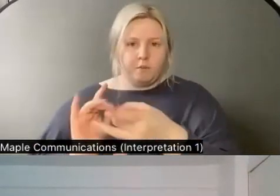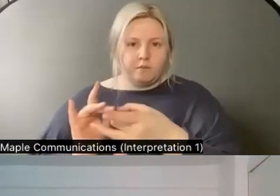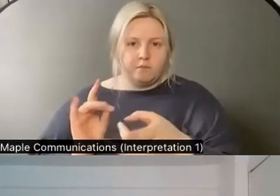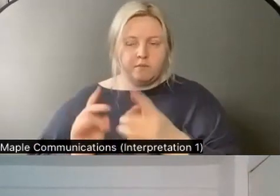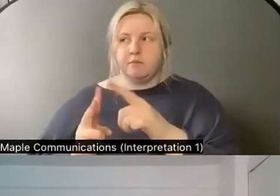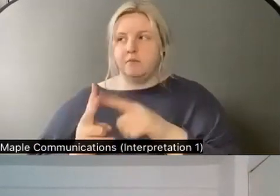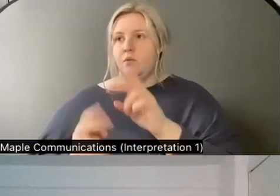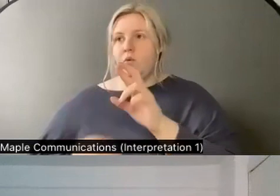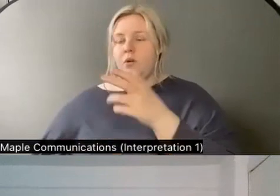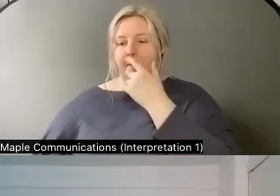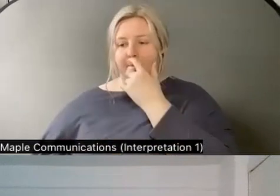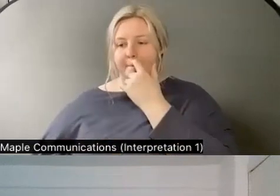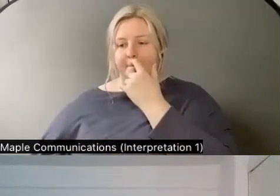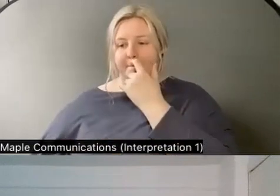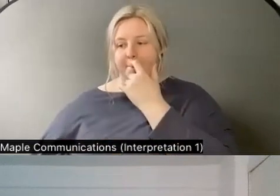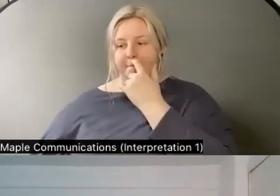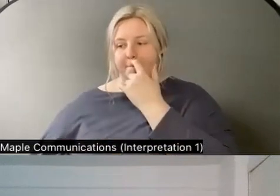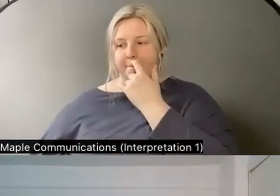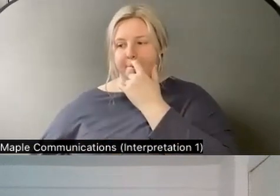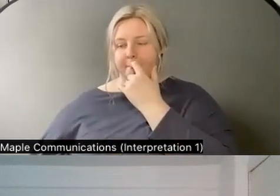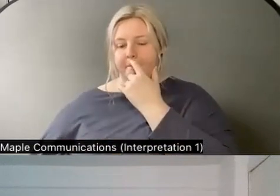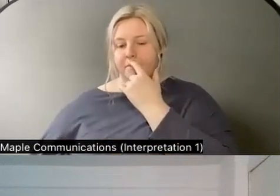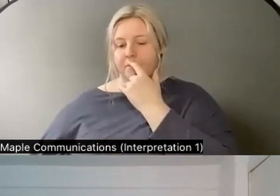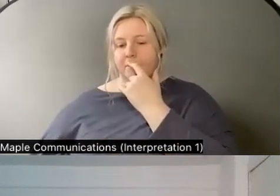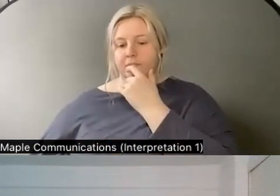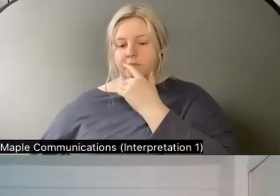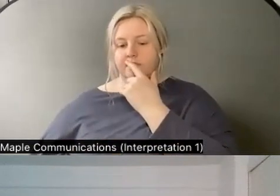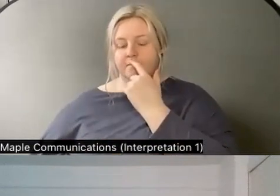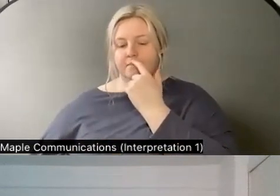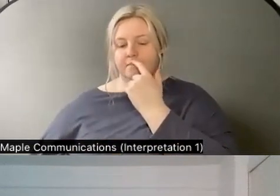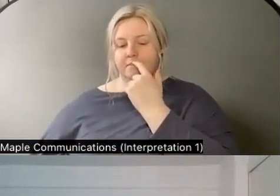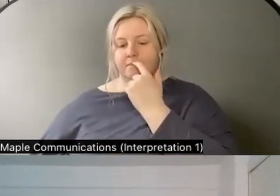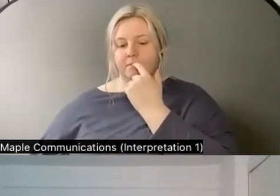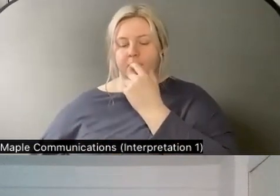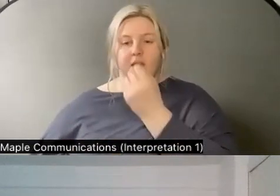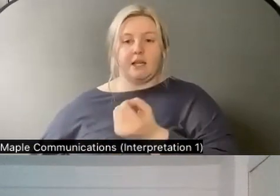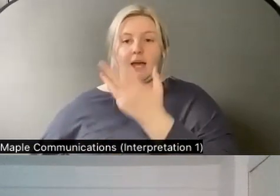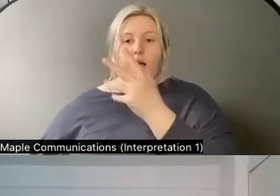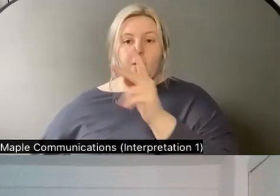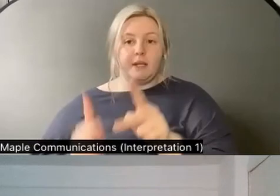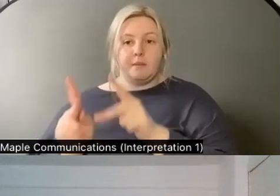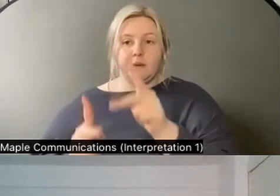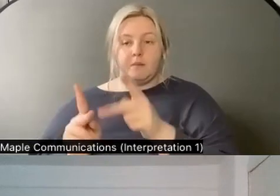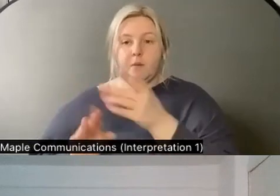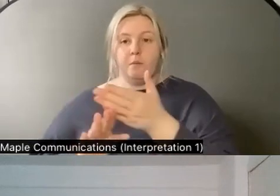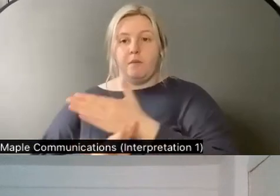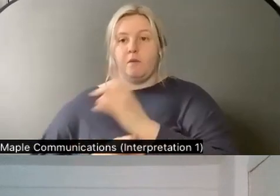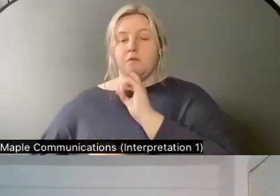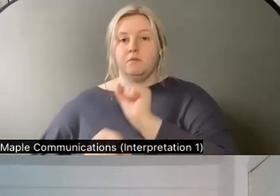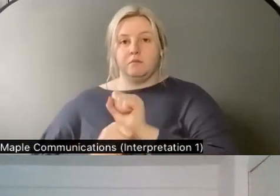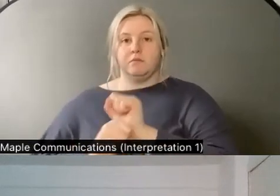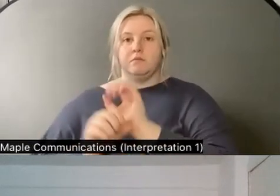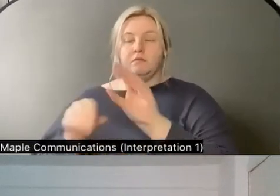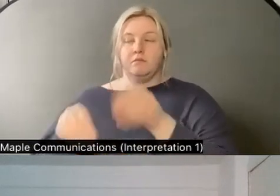sort of the critical mass, like how many people does it take before we're actually going to offer sort